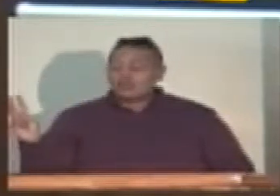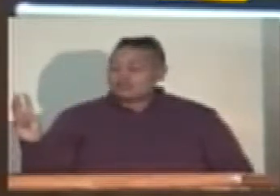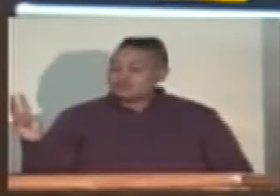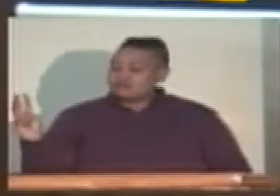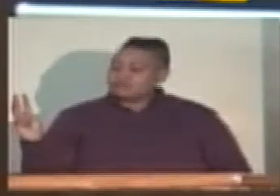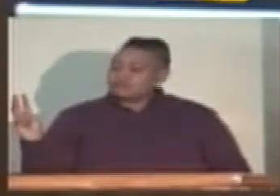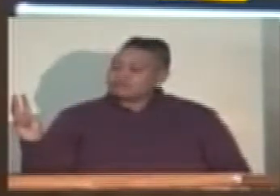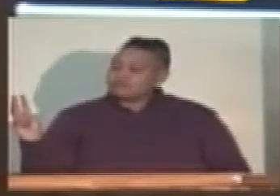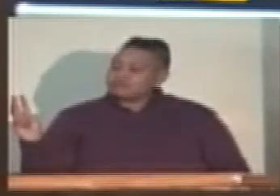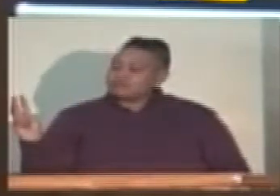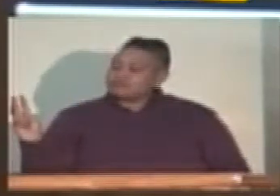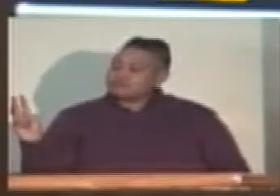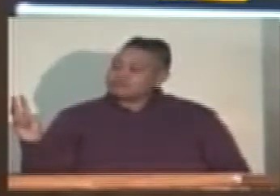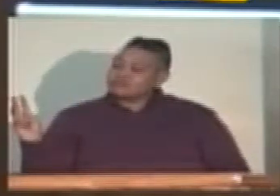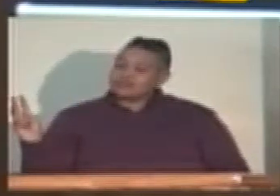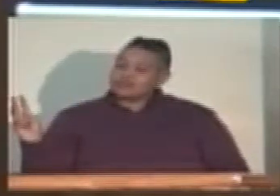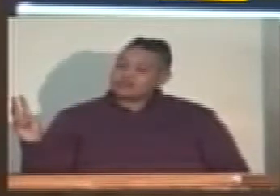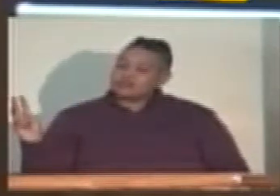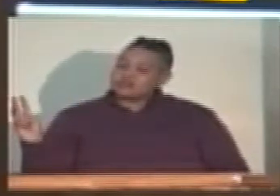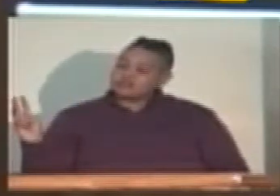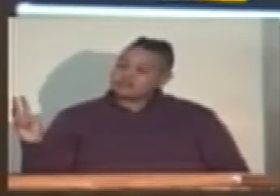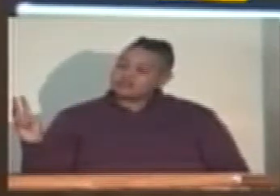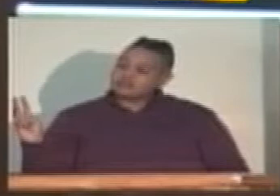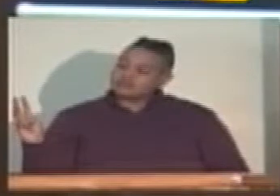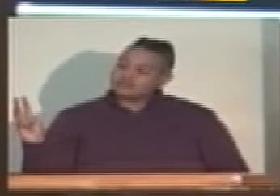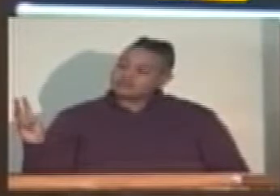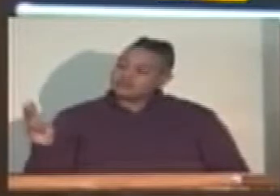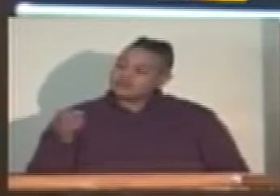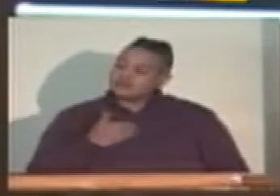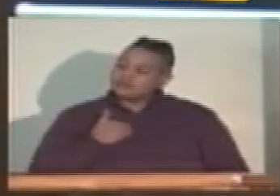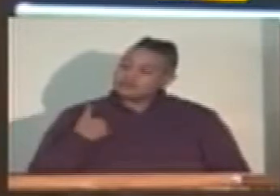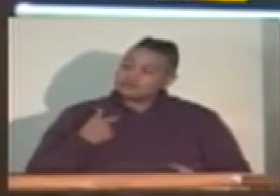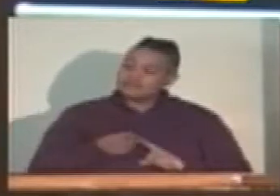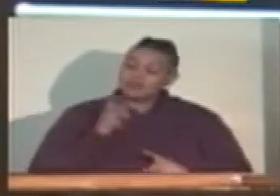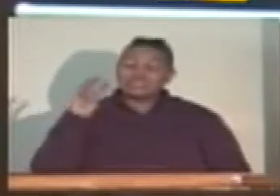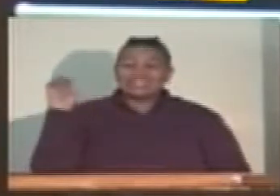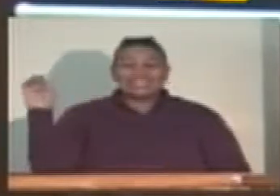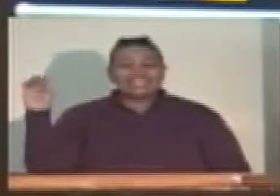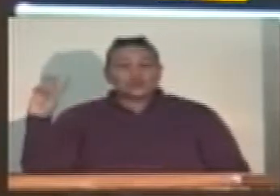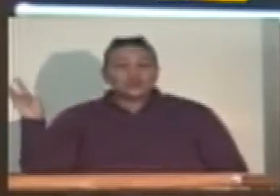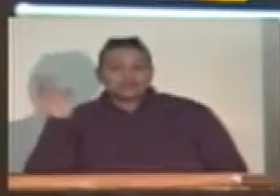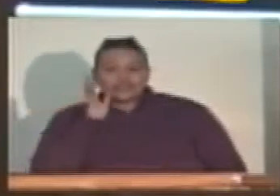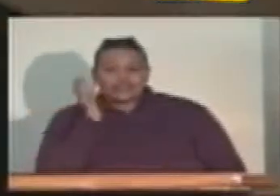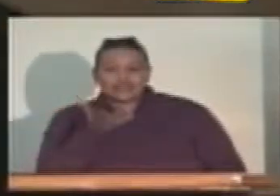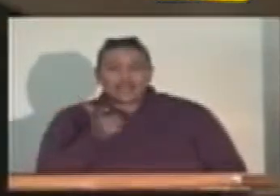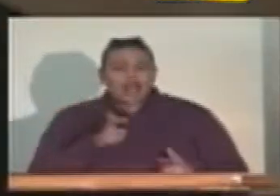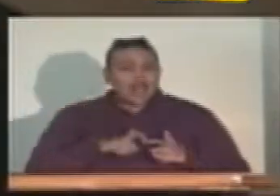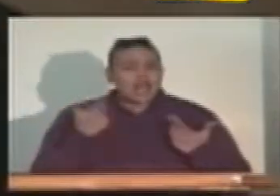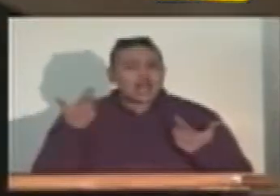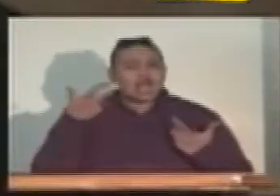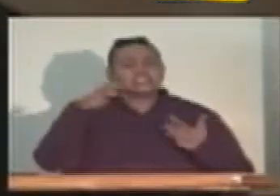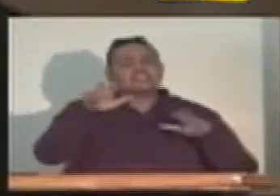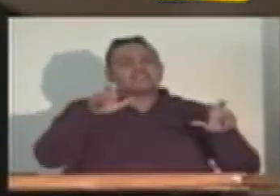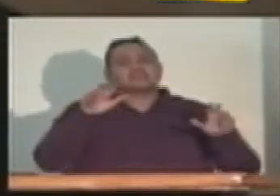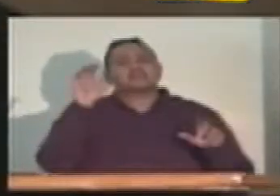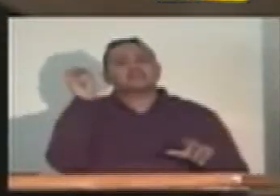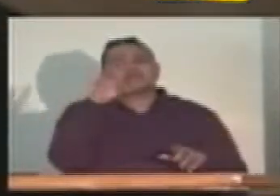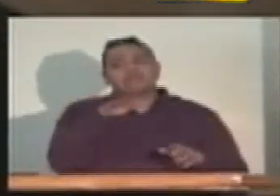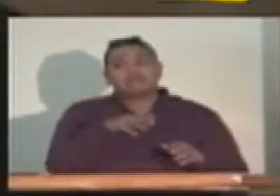sorry here that the member from Eastern is not here, a large investor has